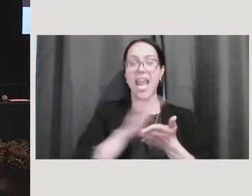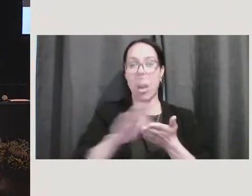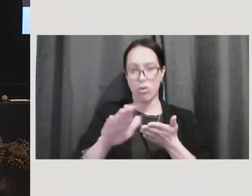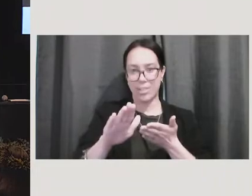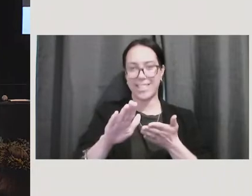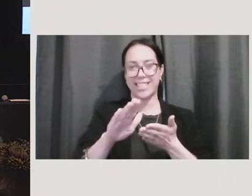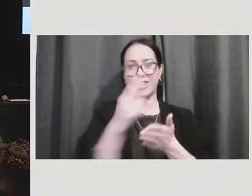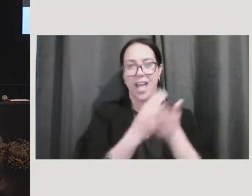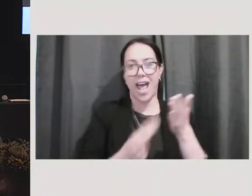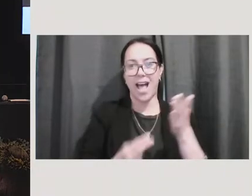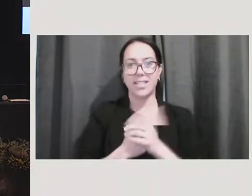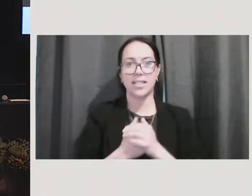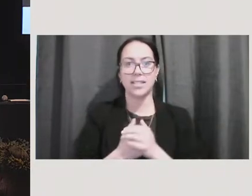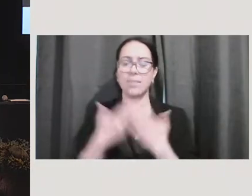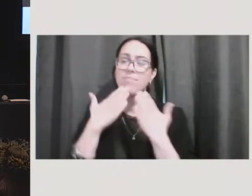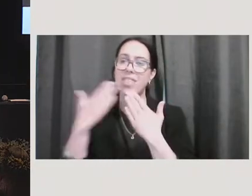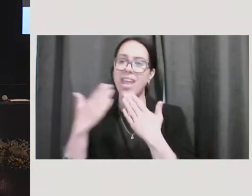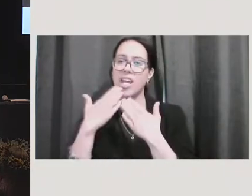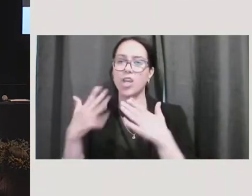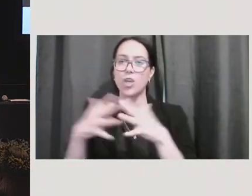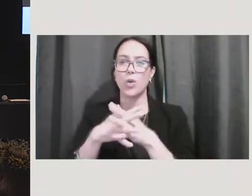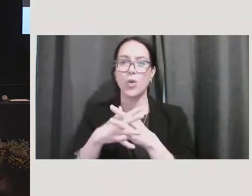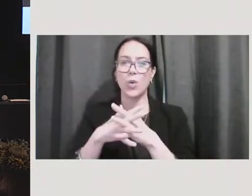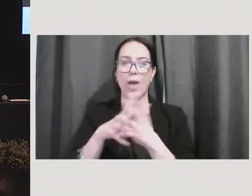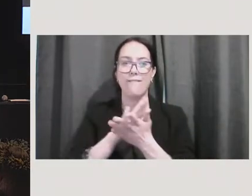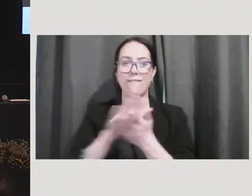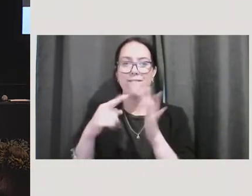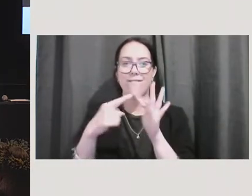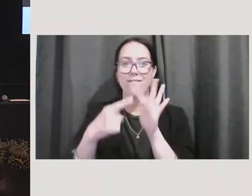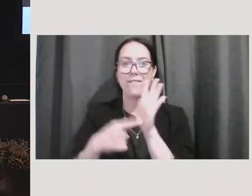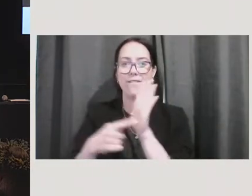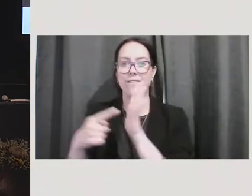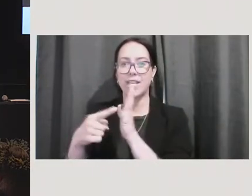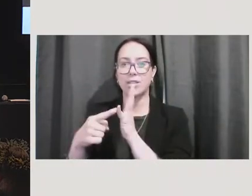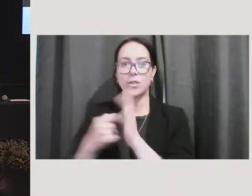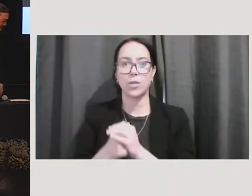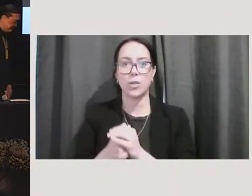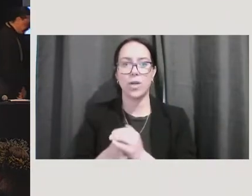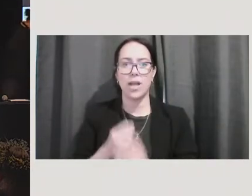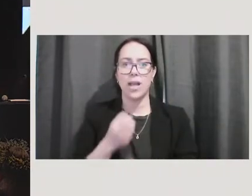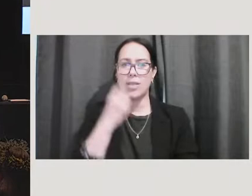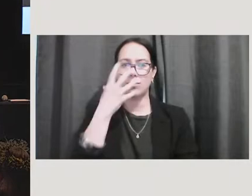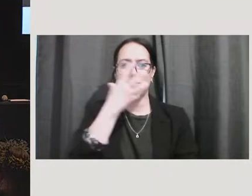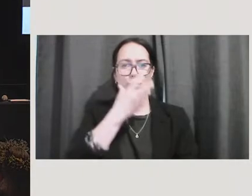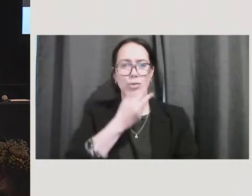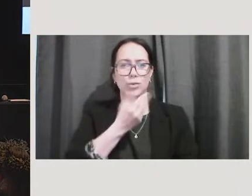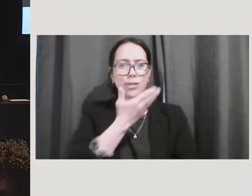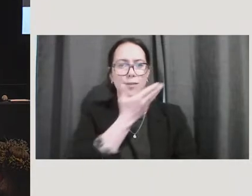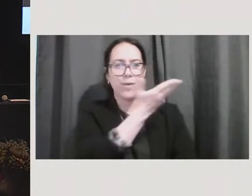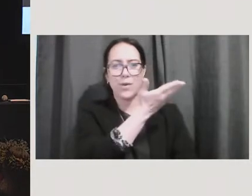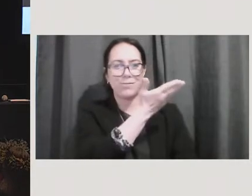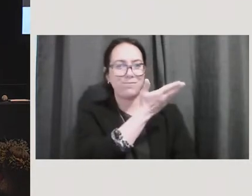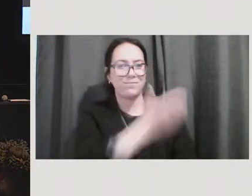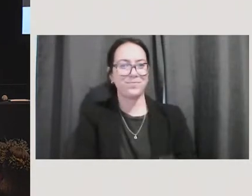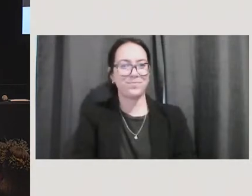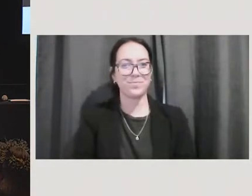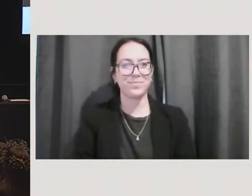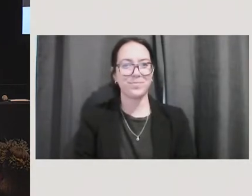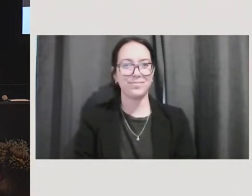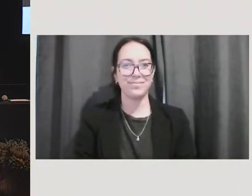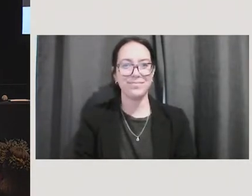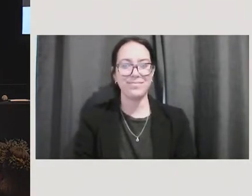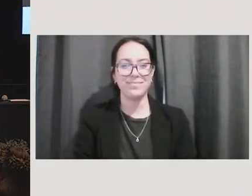thank you for two and this beautiful bit in Maori book we've got to get you one too